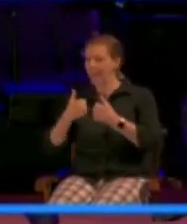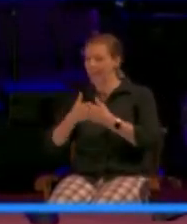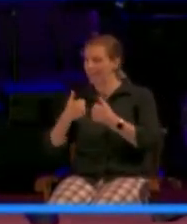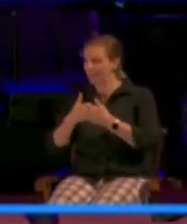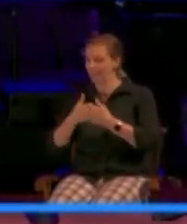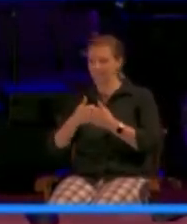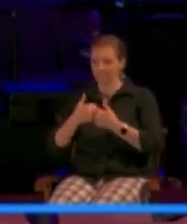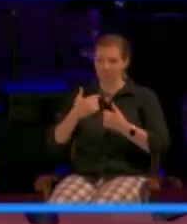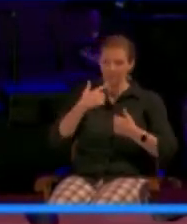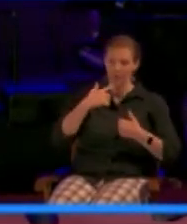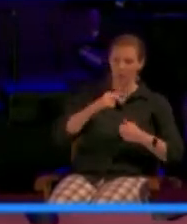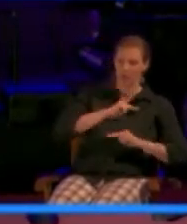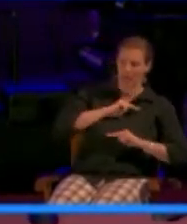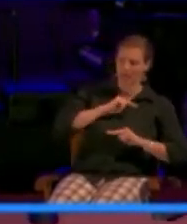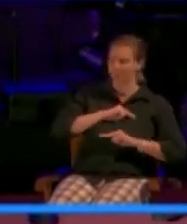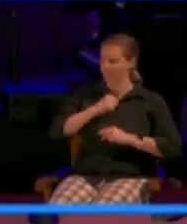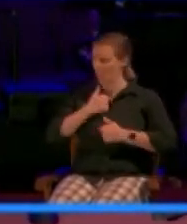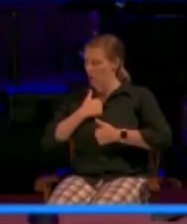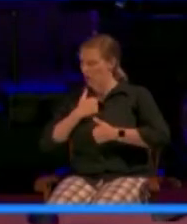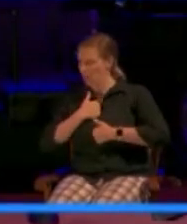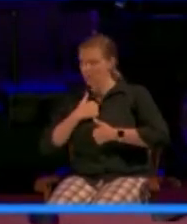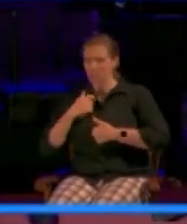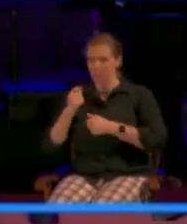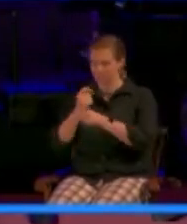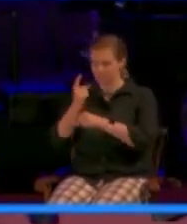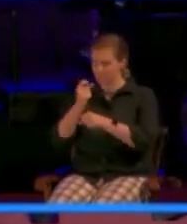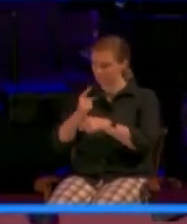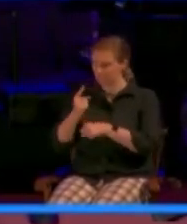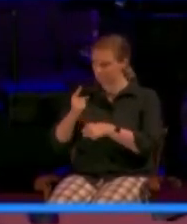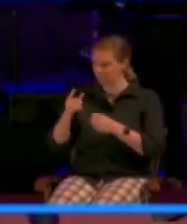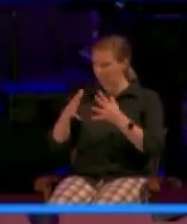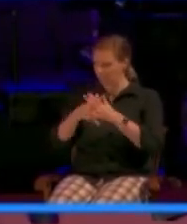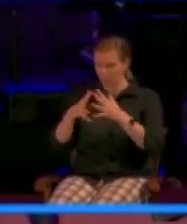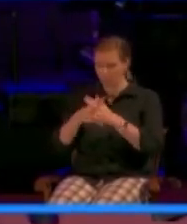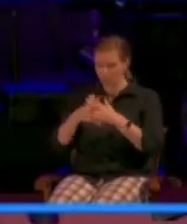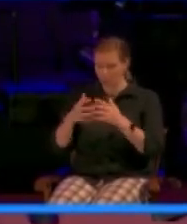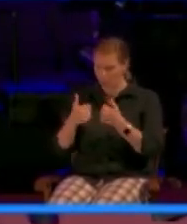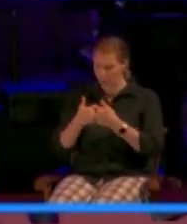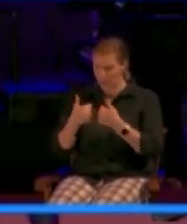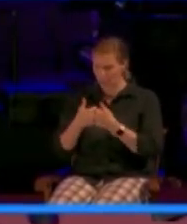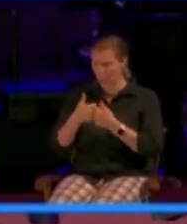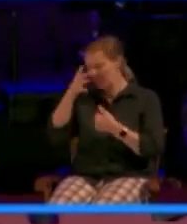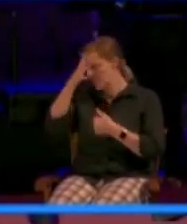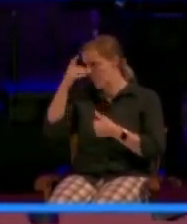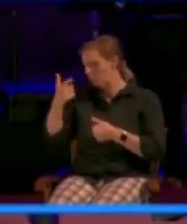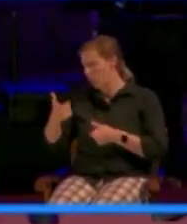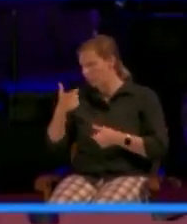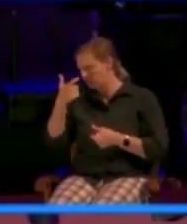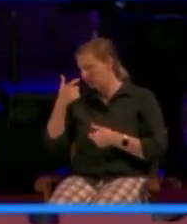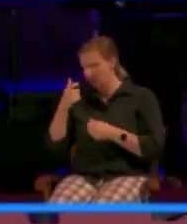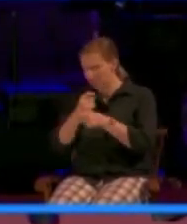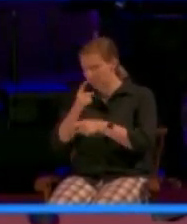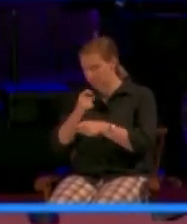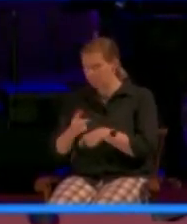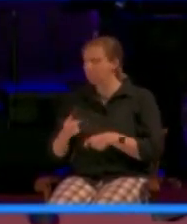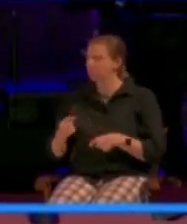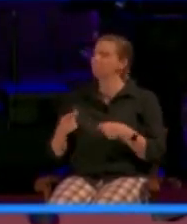And when I heard about West Point and watched those cadets, that Army-Navy game, I thought to myself, that's what I want